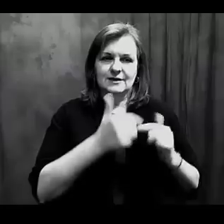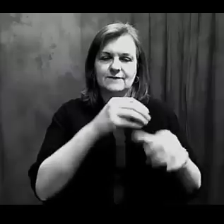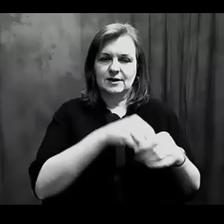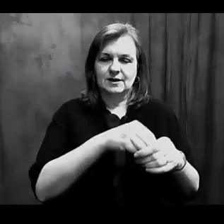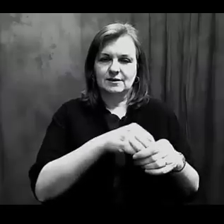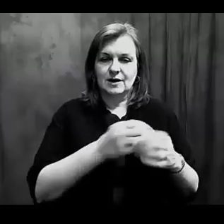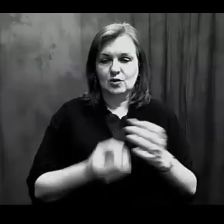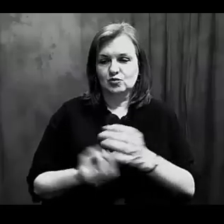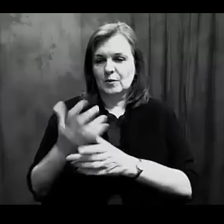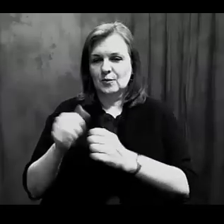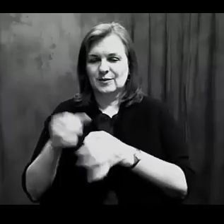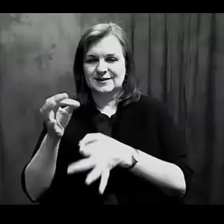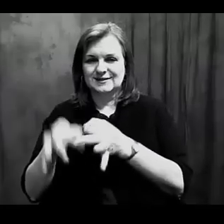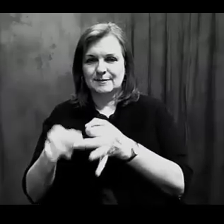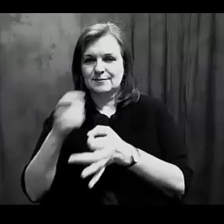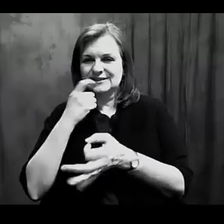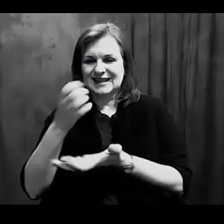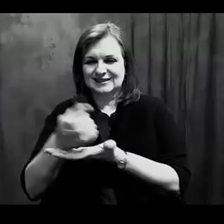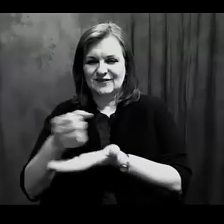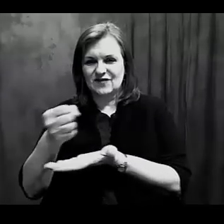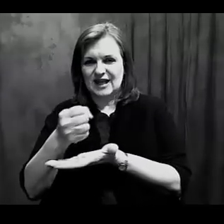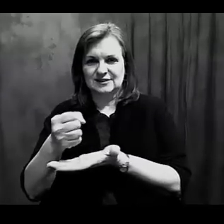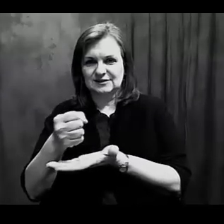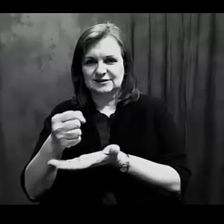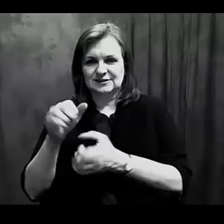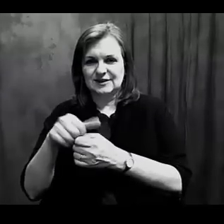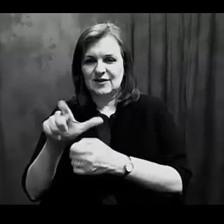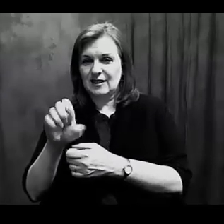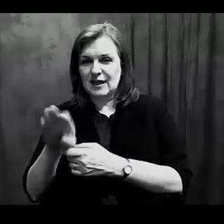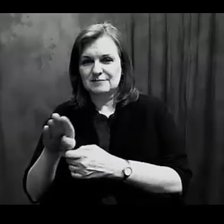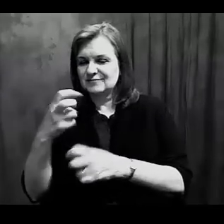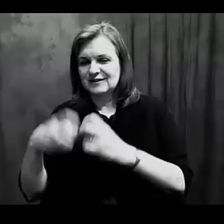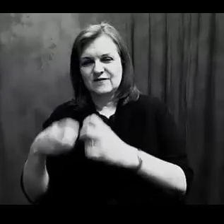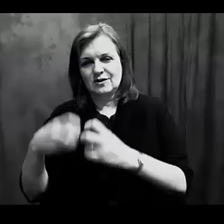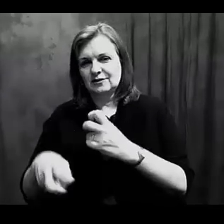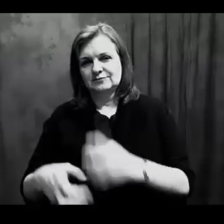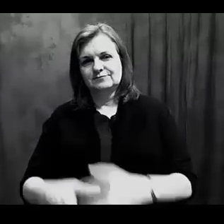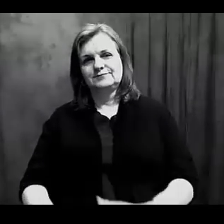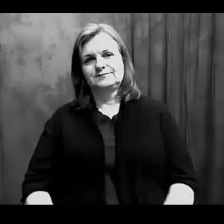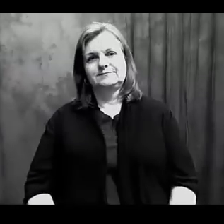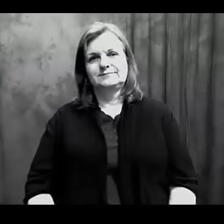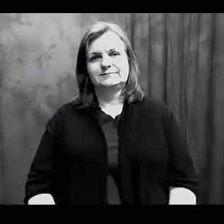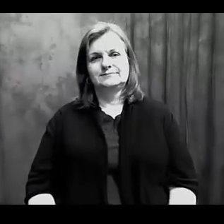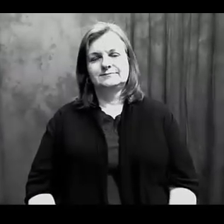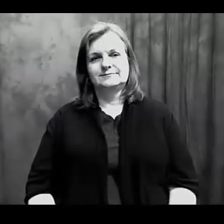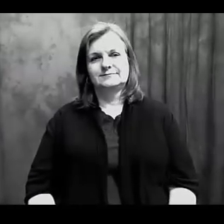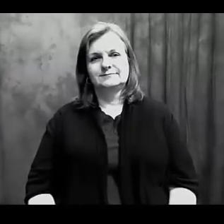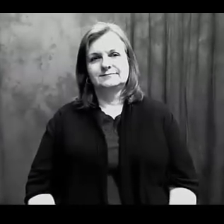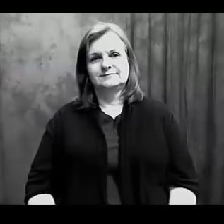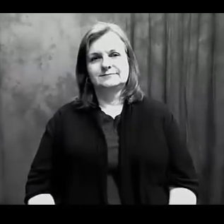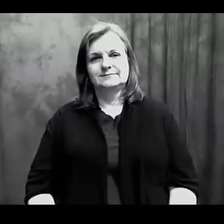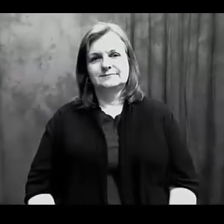extreme conditions that they want to live in. So growing them in a simple flask in the lab is very, very difficult.